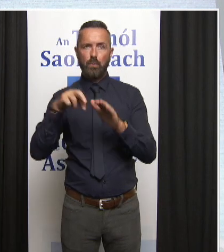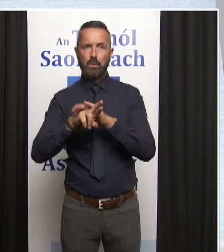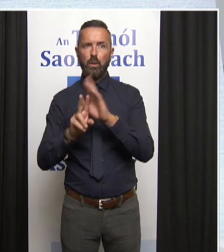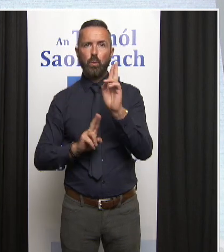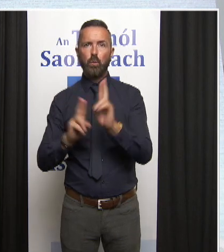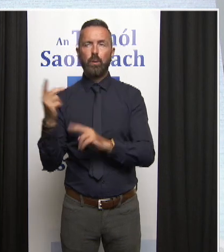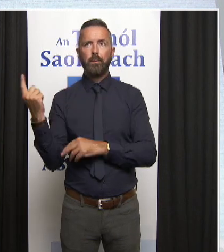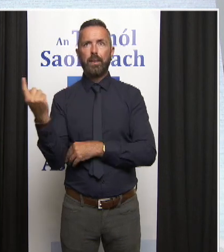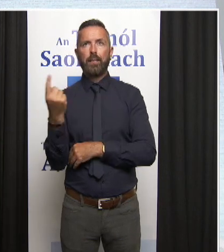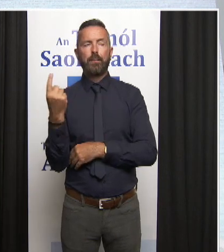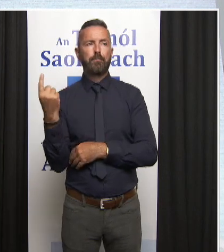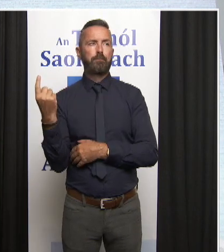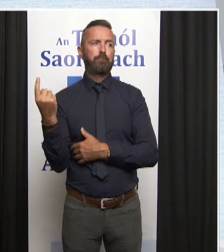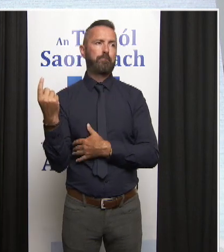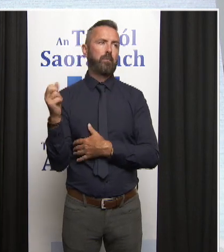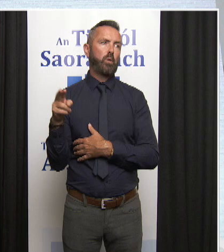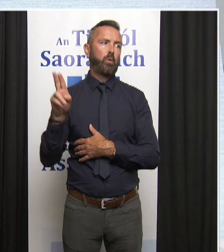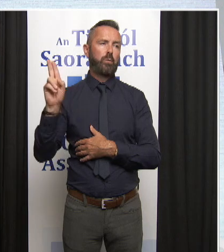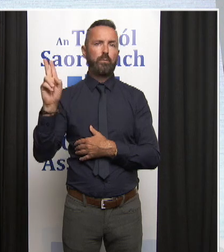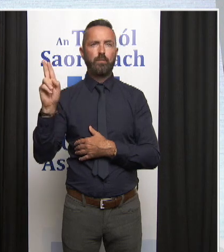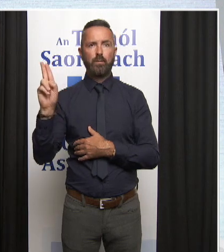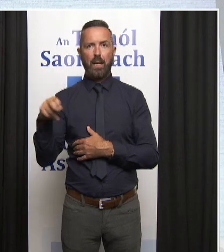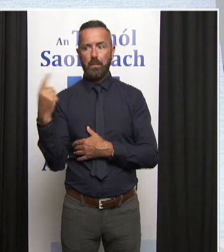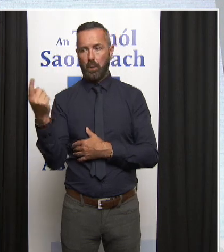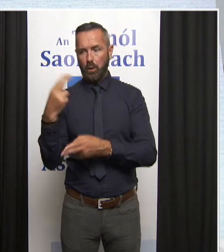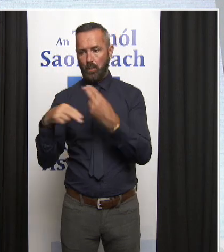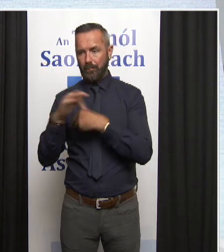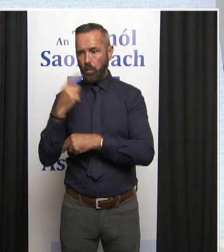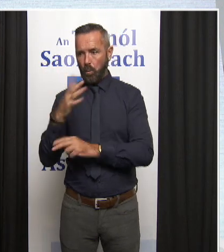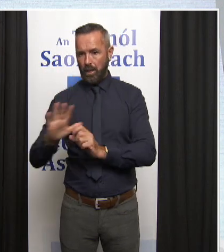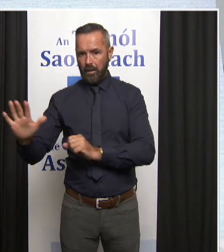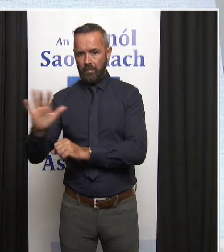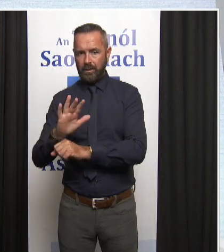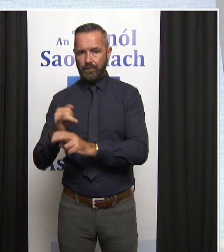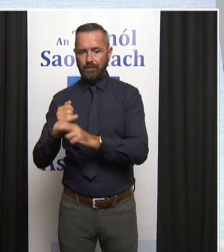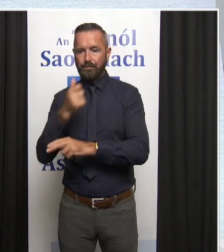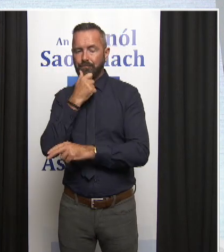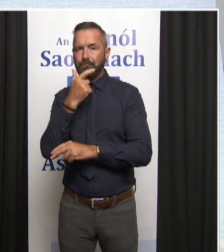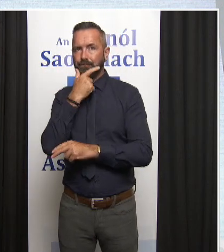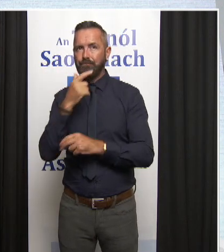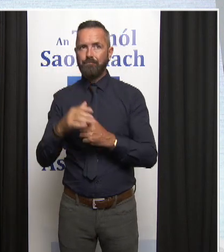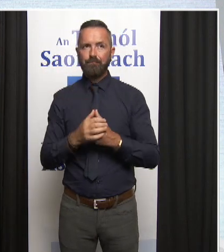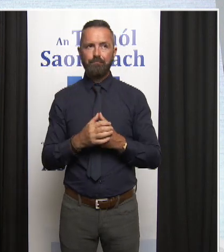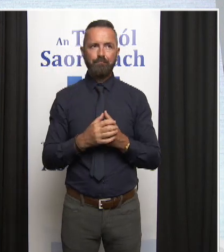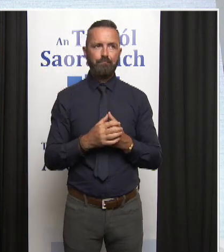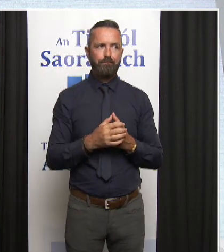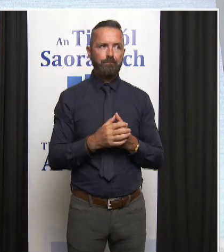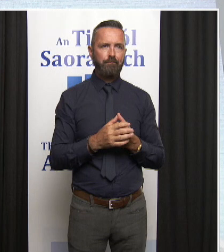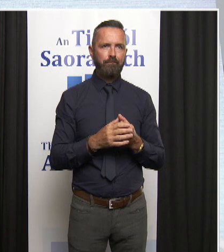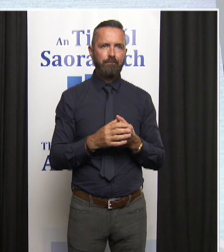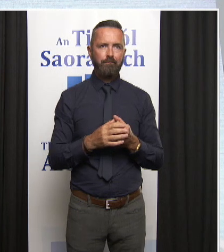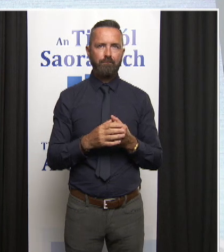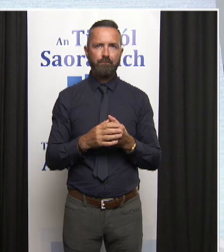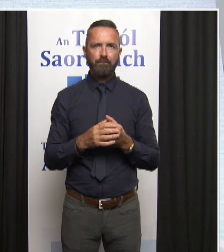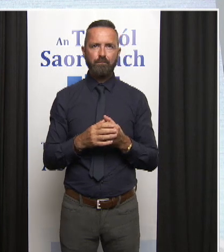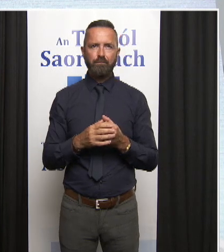would be or could fall from just one area, small area within Dublin. There was also